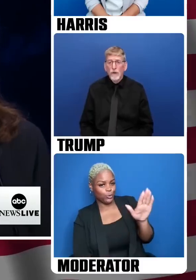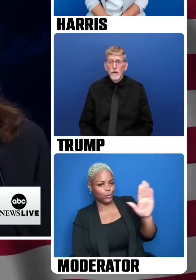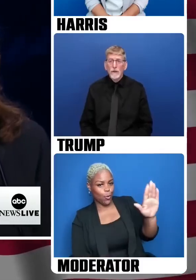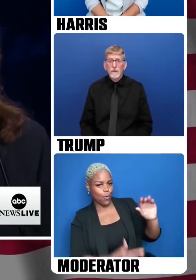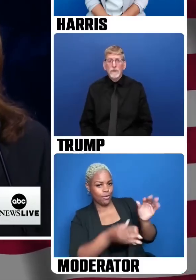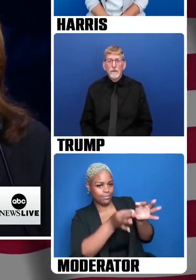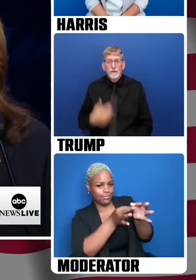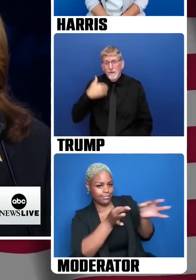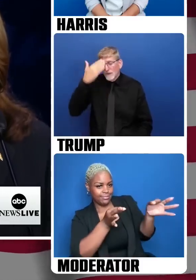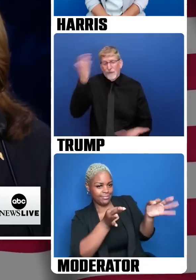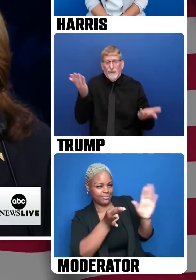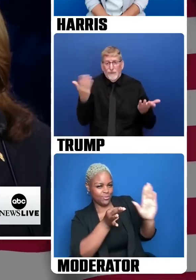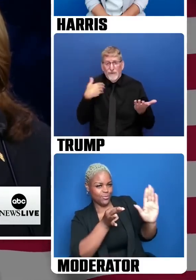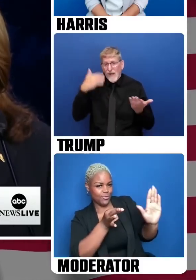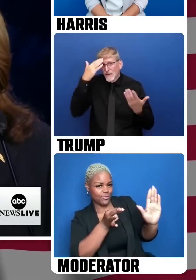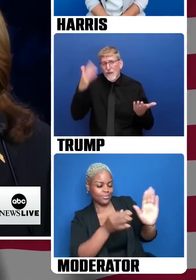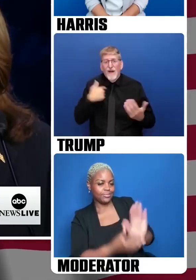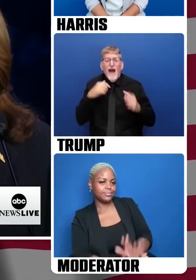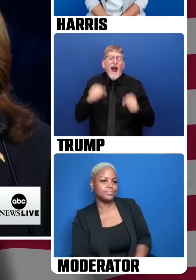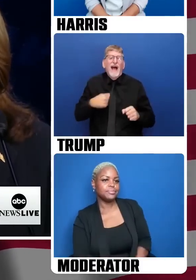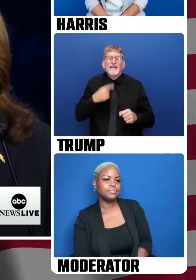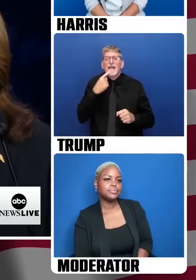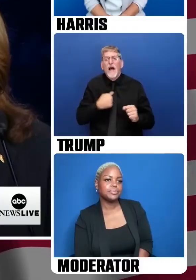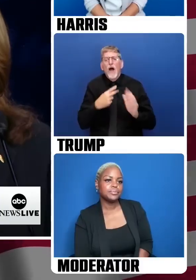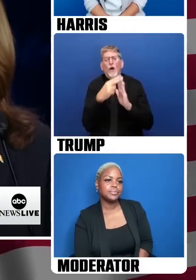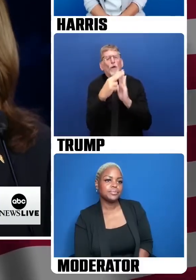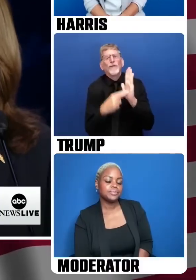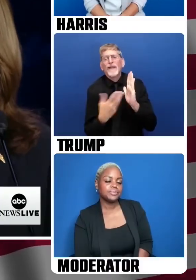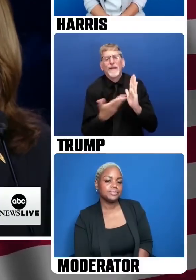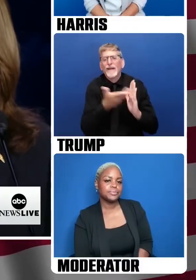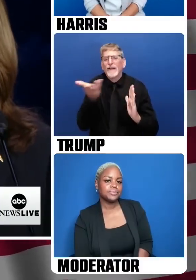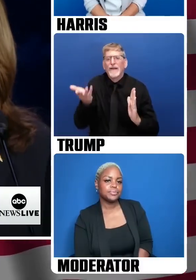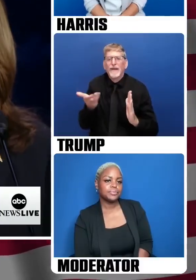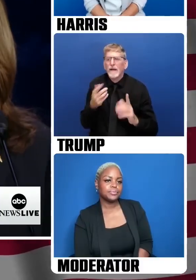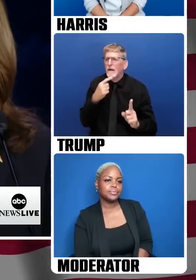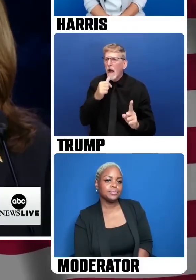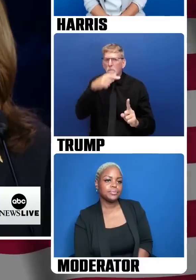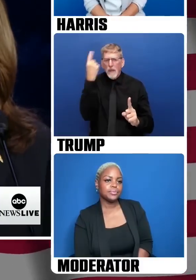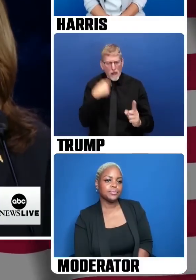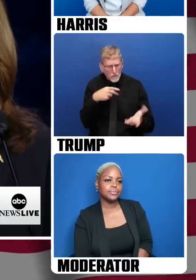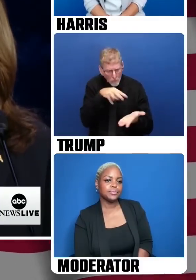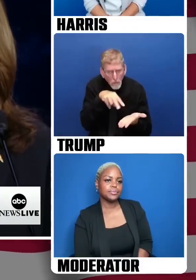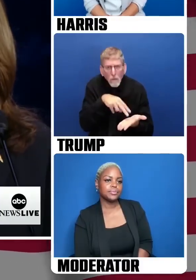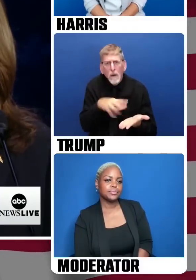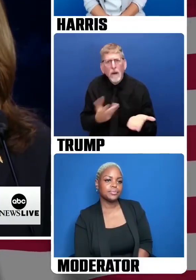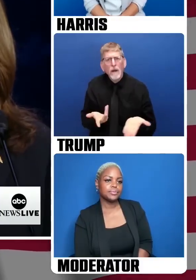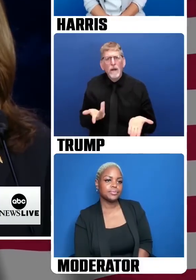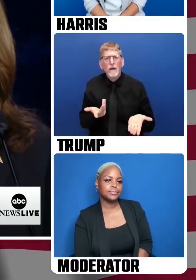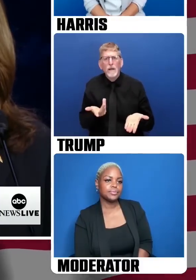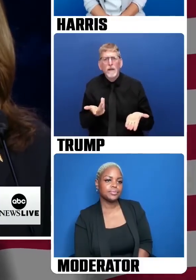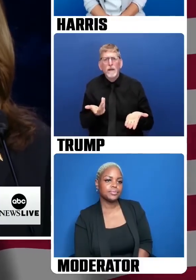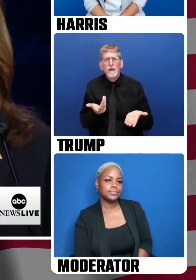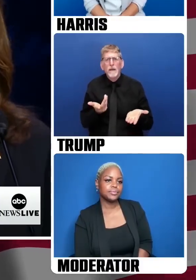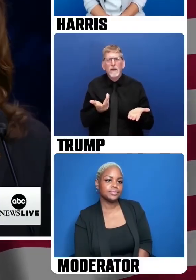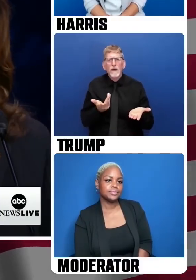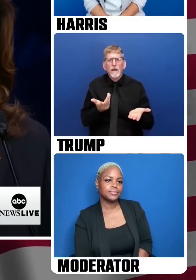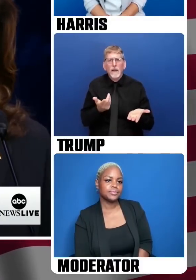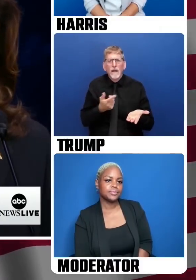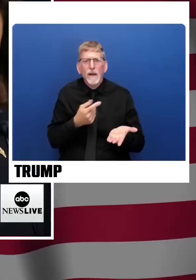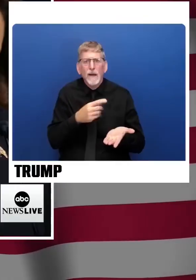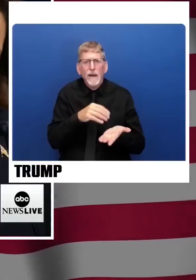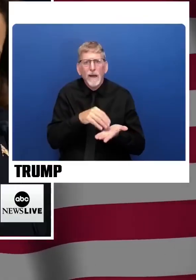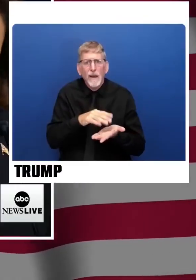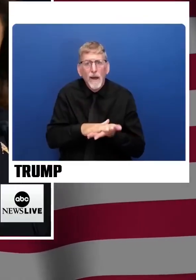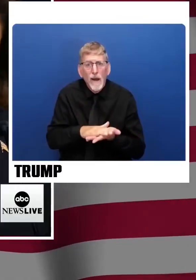can say is I read where she was not black, that she put out, and I'll say that. And then